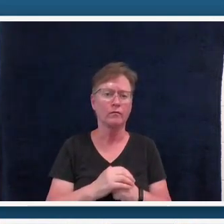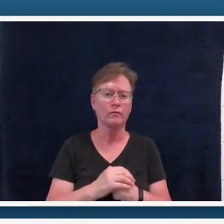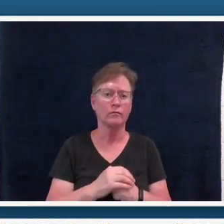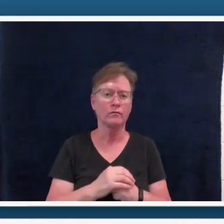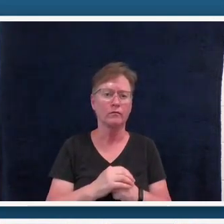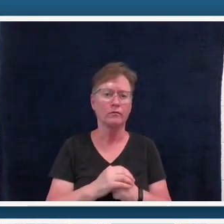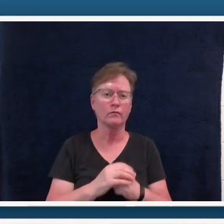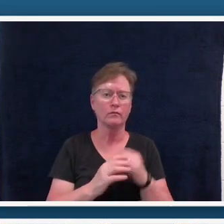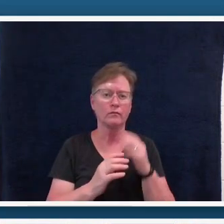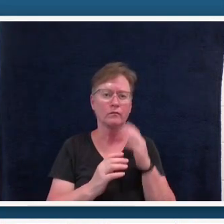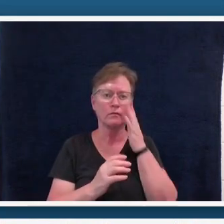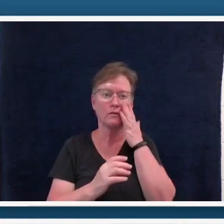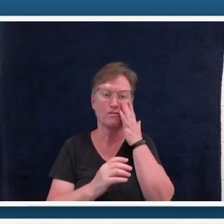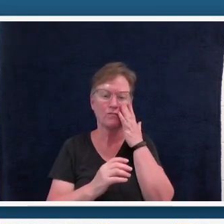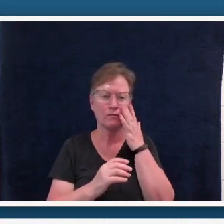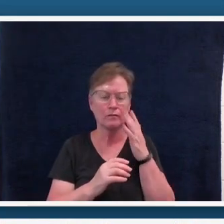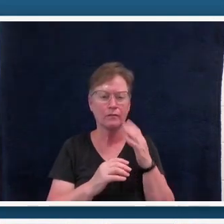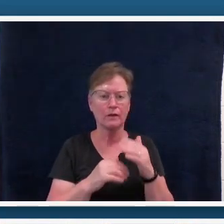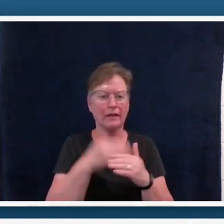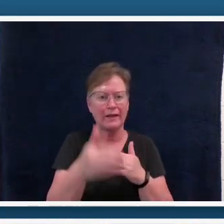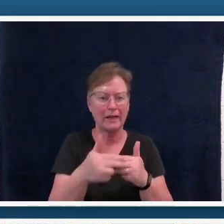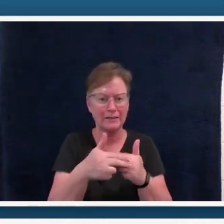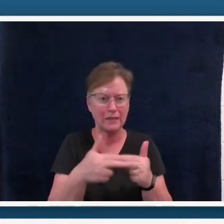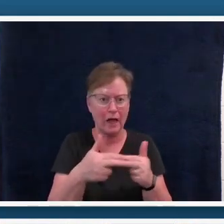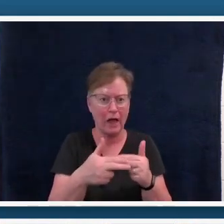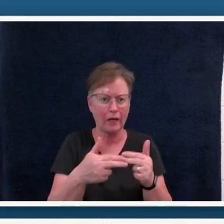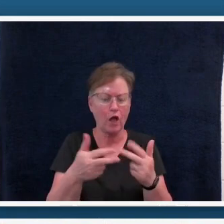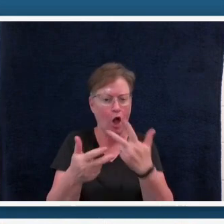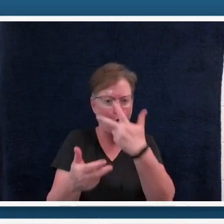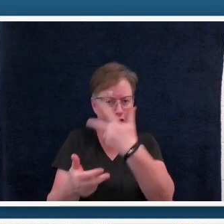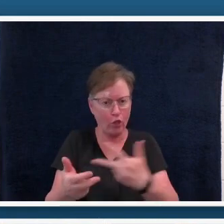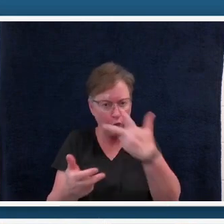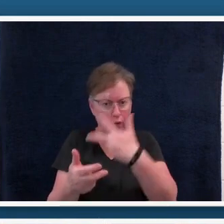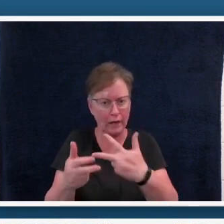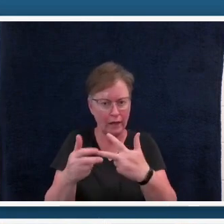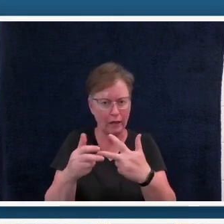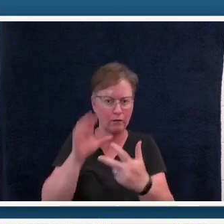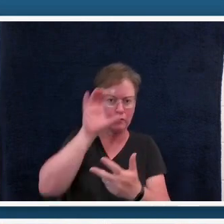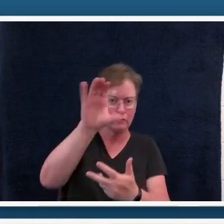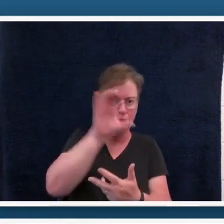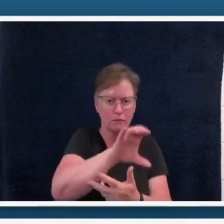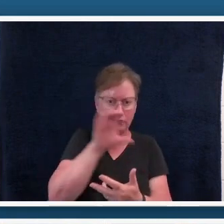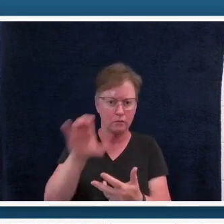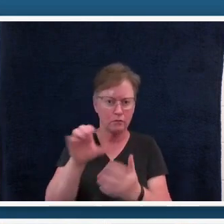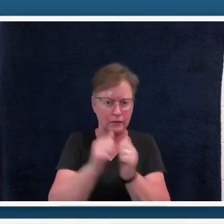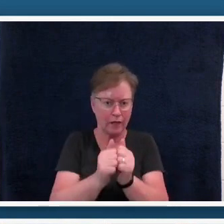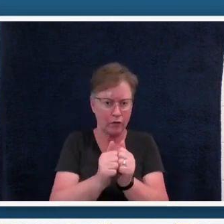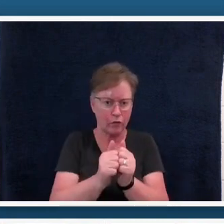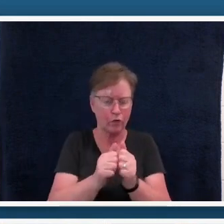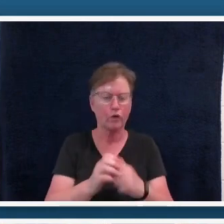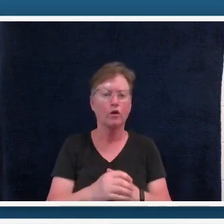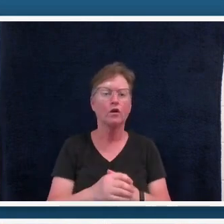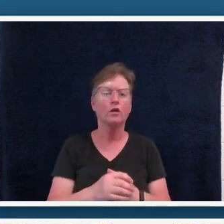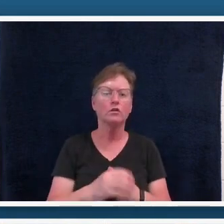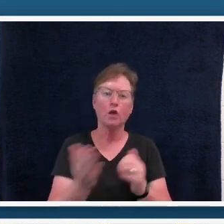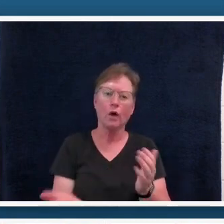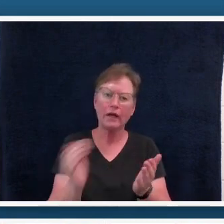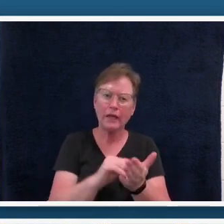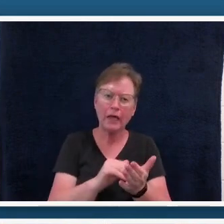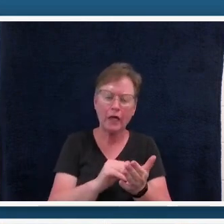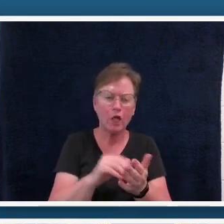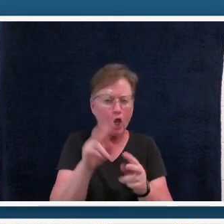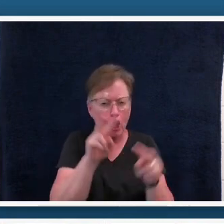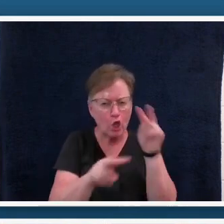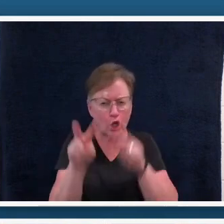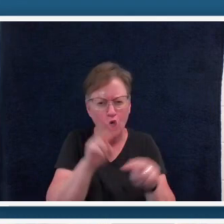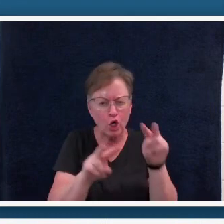And if we go to the next slide, you can see all 3 of them together. And so again, I ask you to just take a look, make a mental